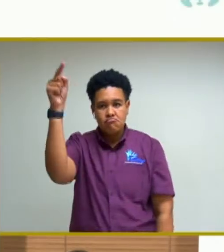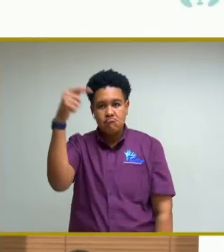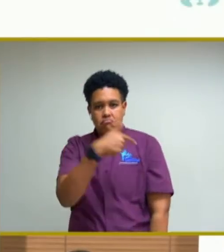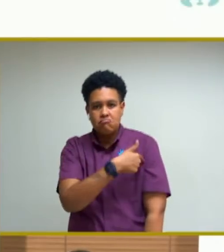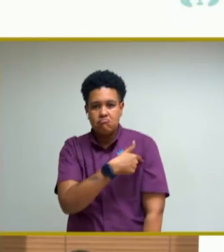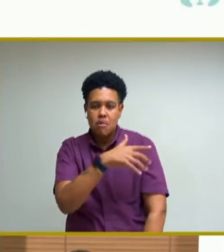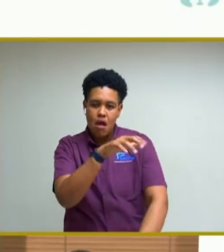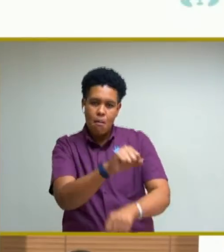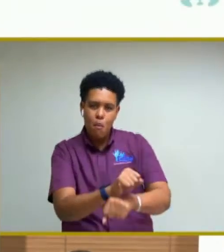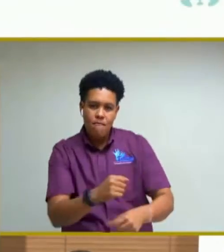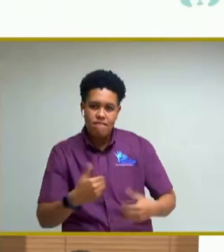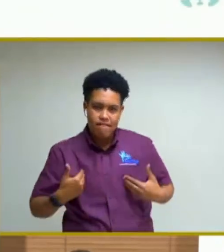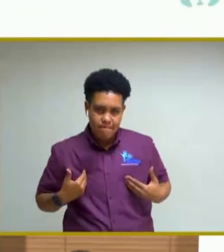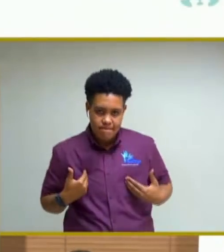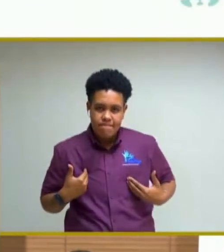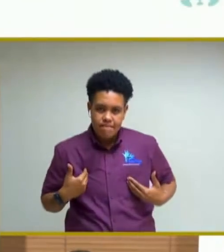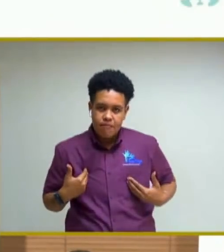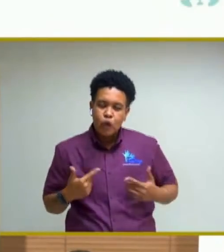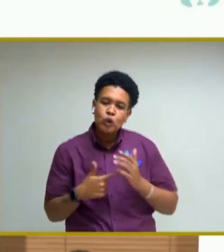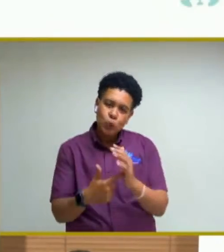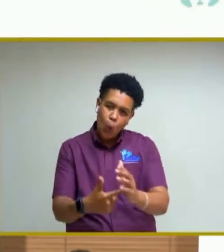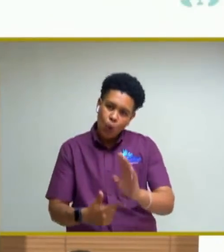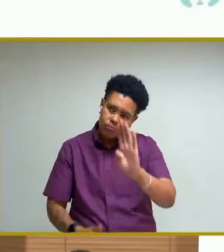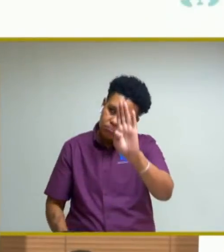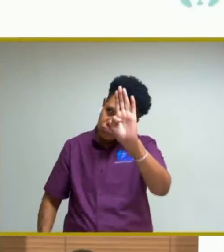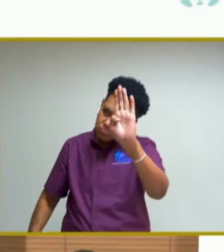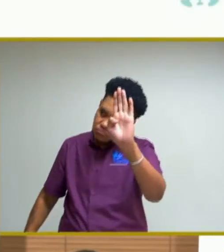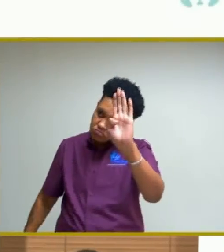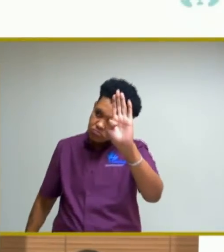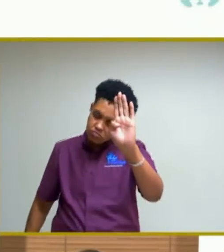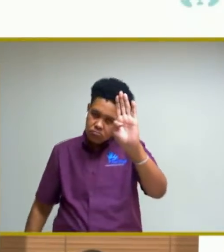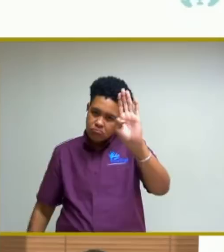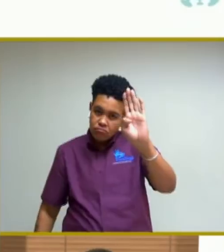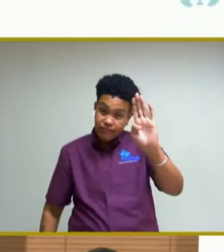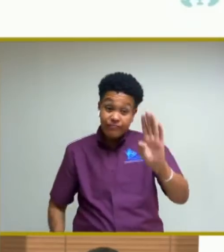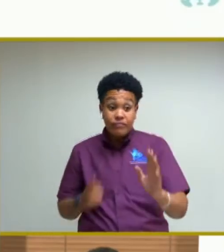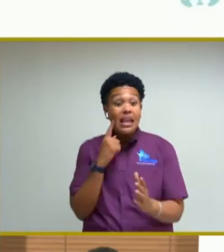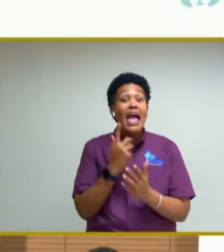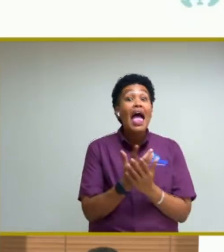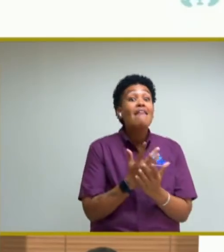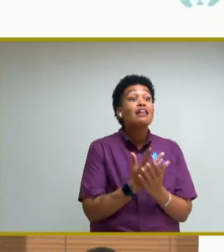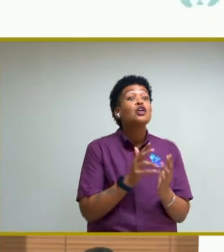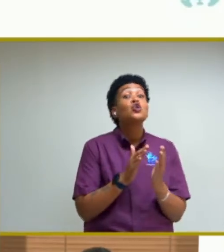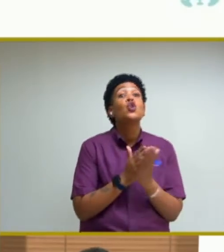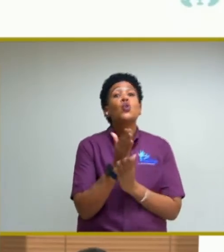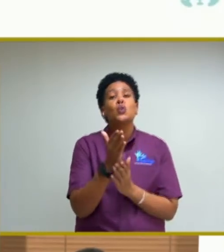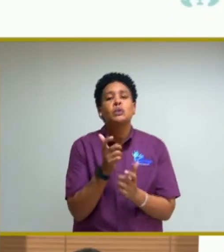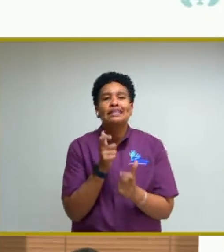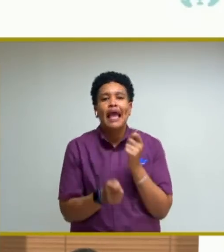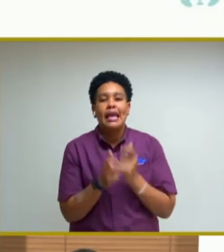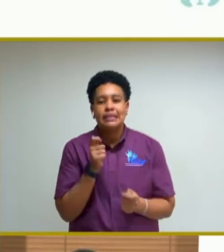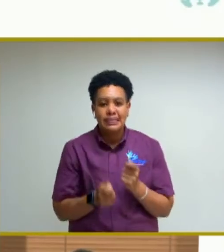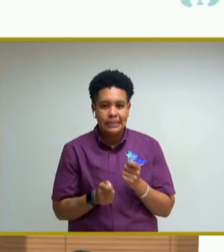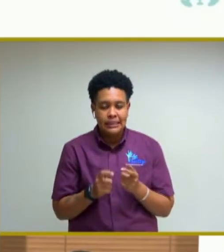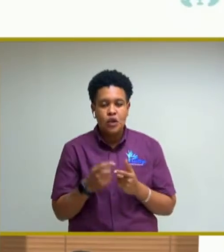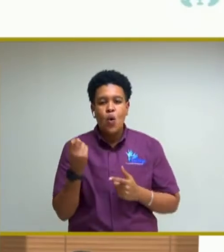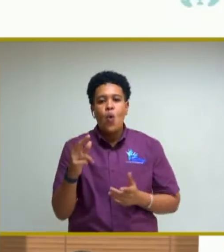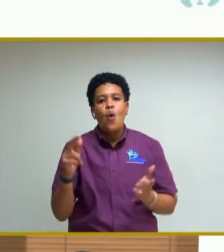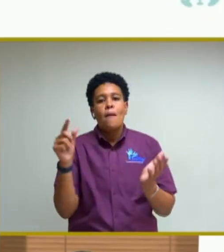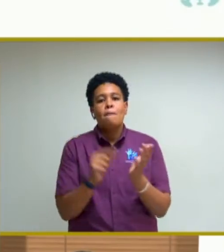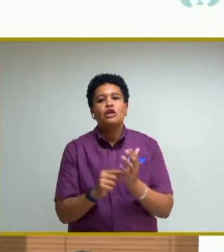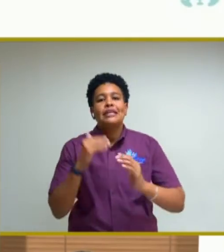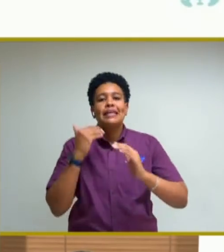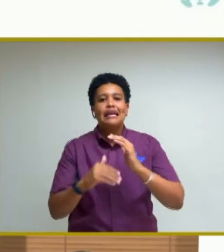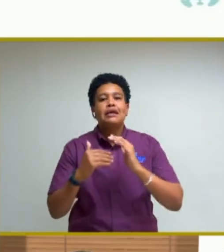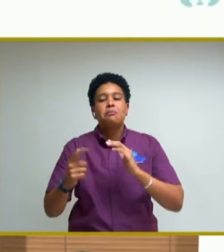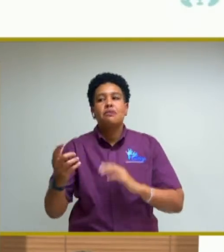their confirmation of appointment. And this evidence is either by text or a printed email